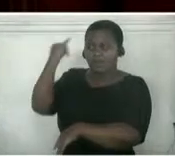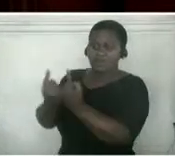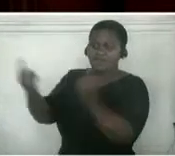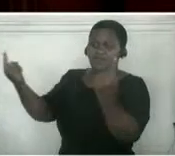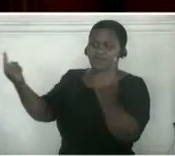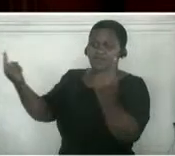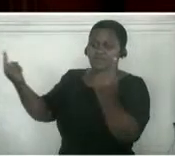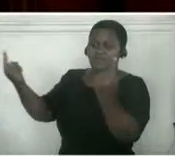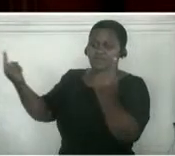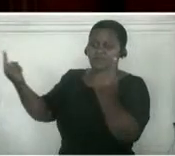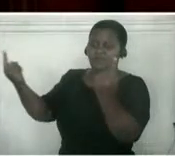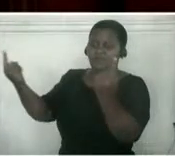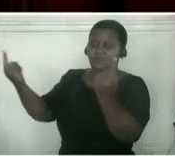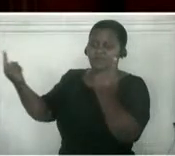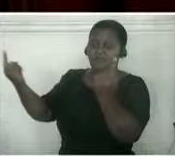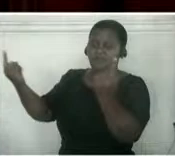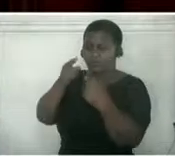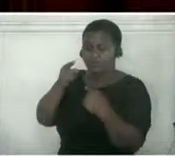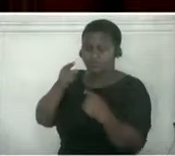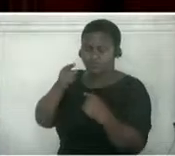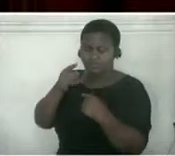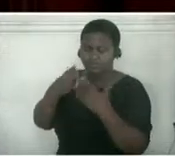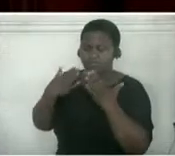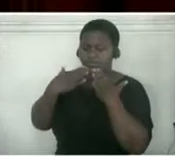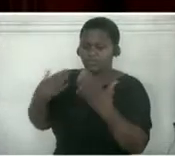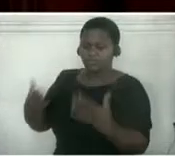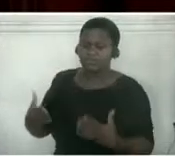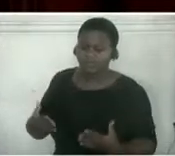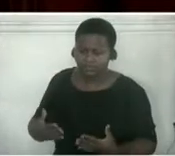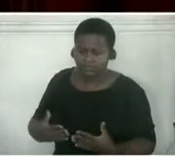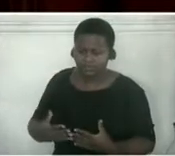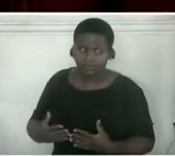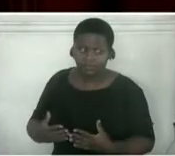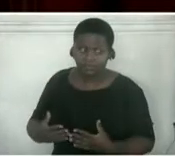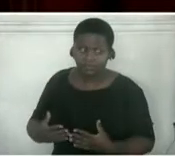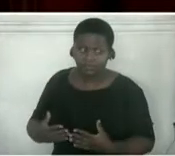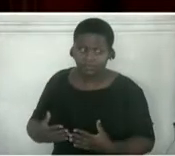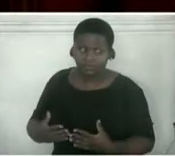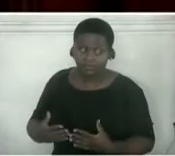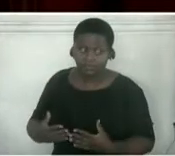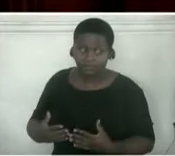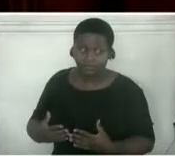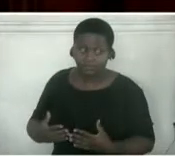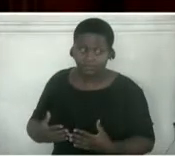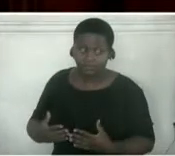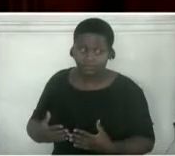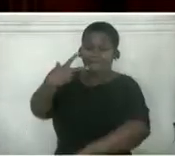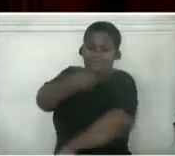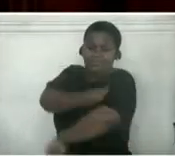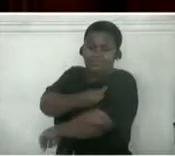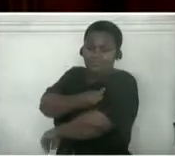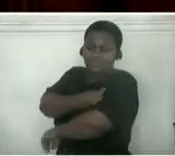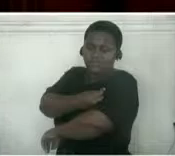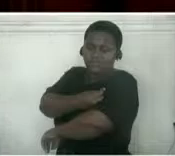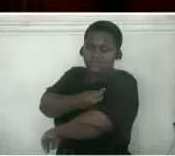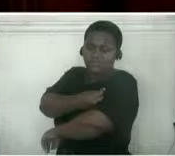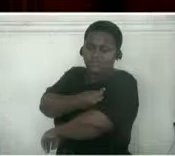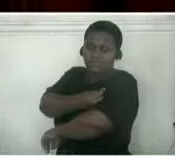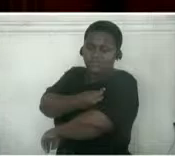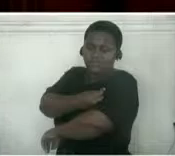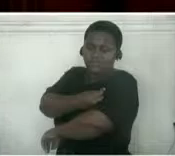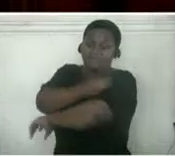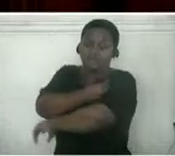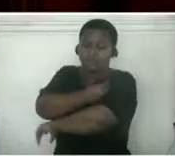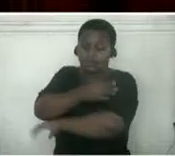nobunzima direct. Siyafisa ukubonga kulokho. With regard to vaccine, our vaccine